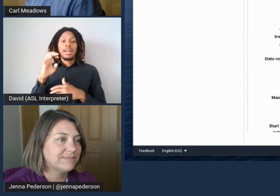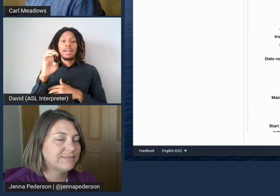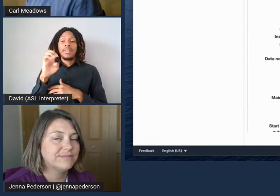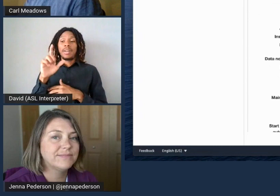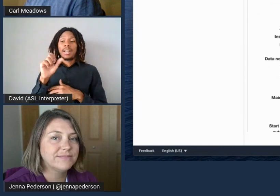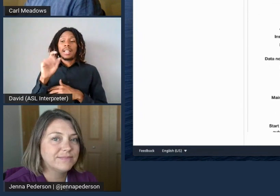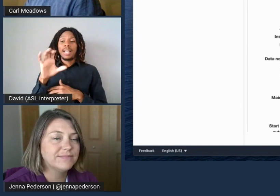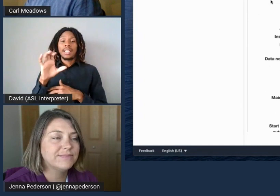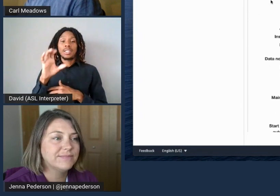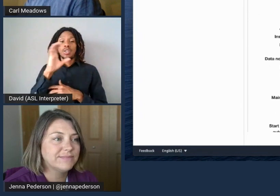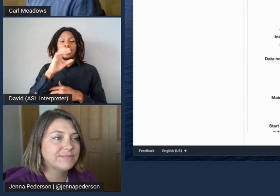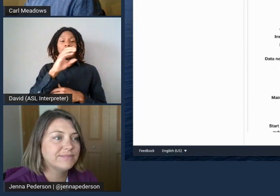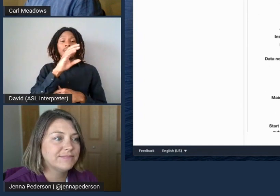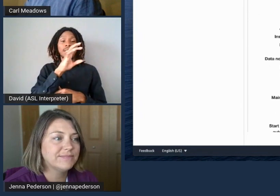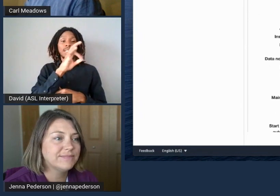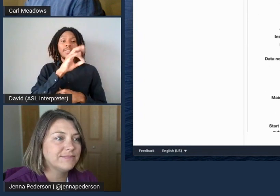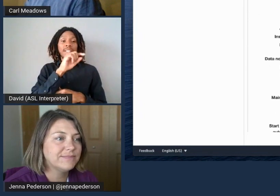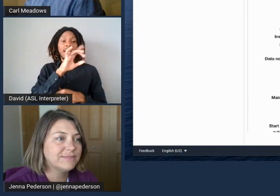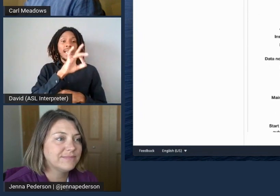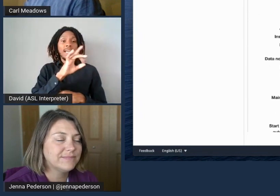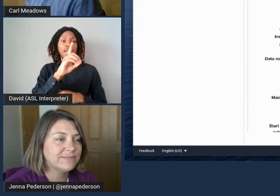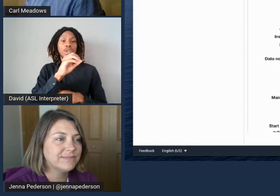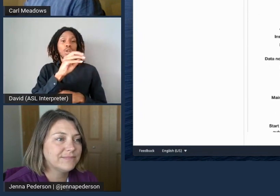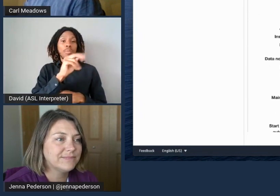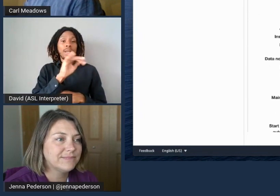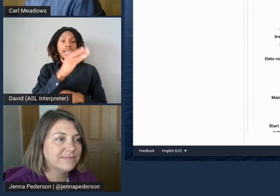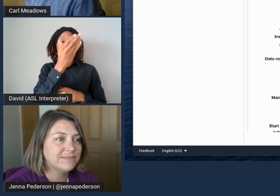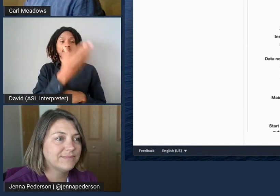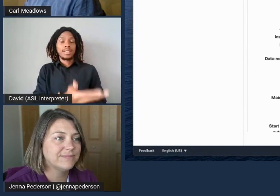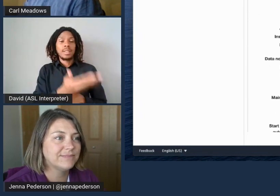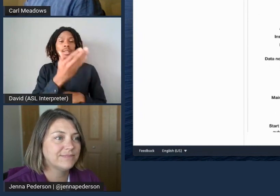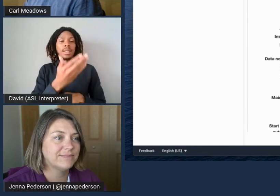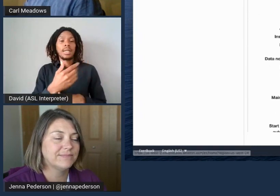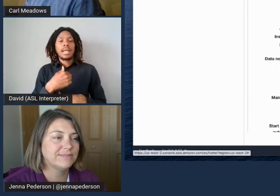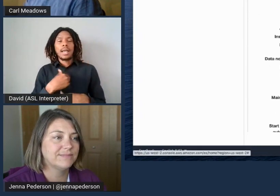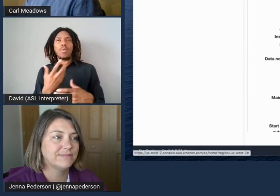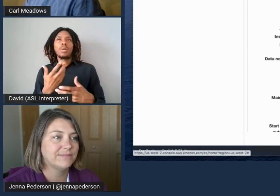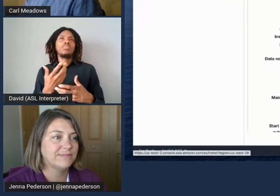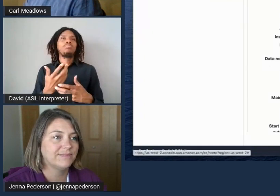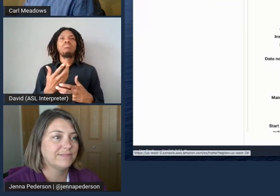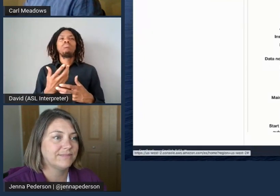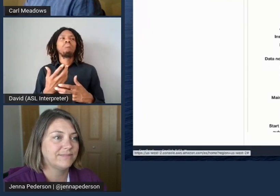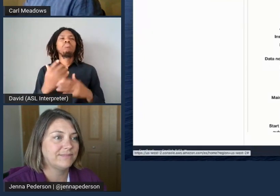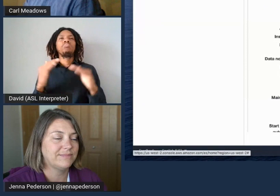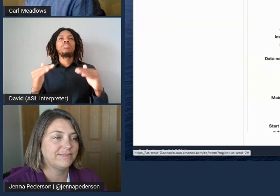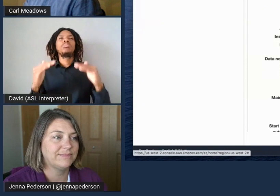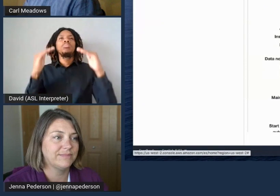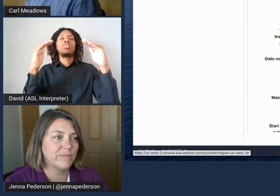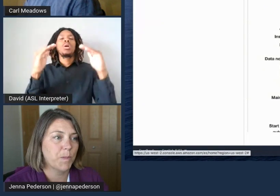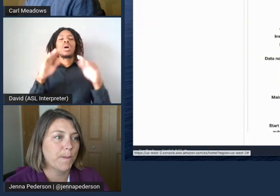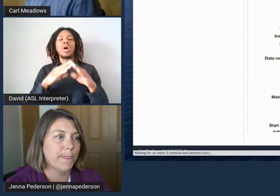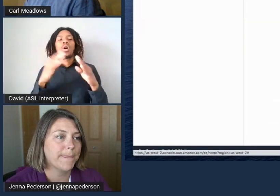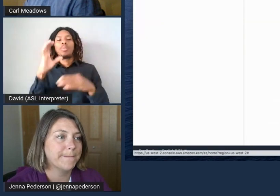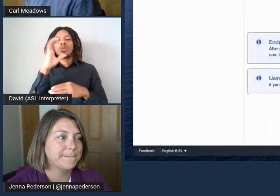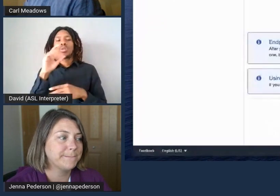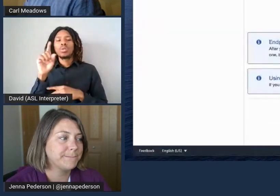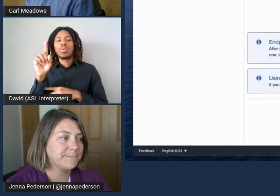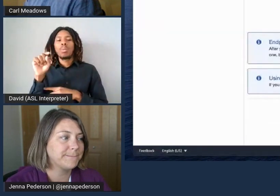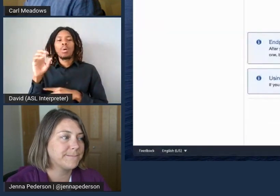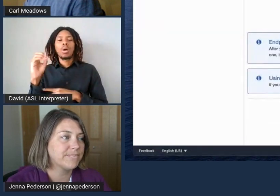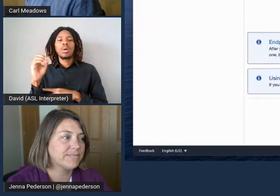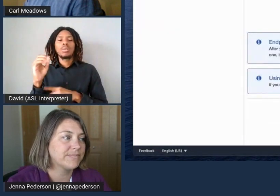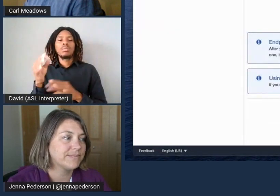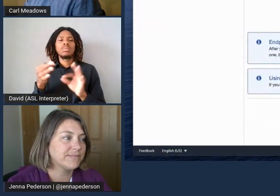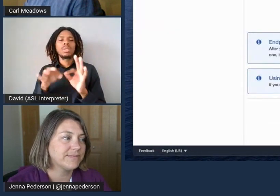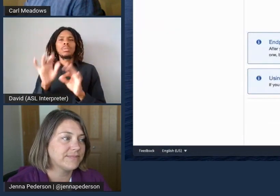domain, like this one here, and I want to upgrade it to OpenSearch 1.0, it's just a